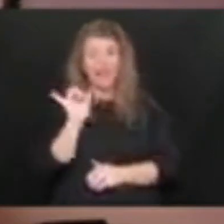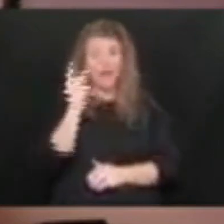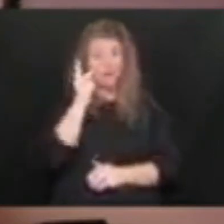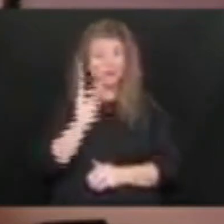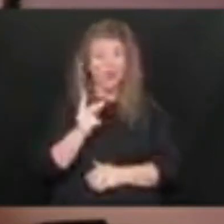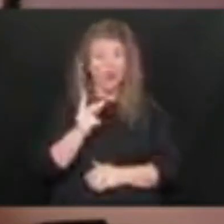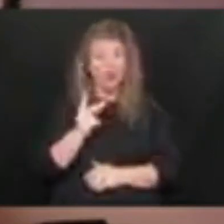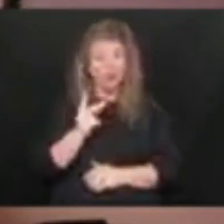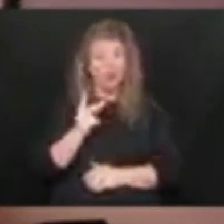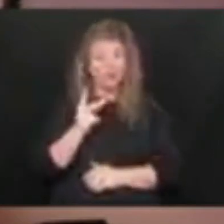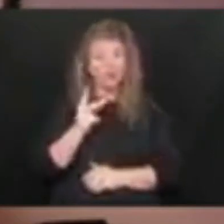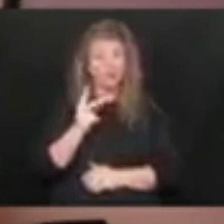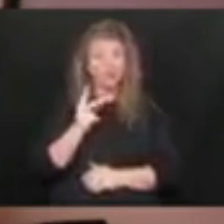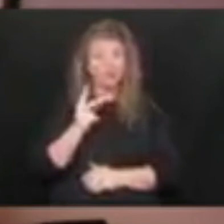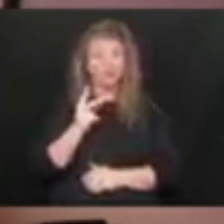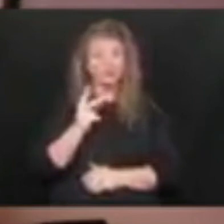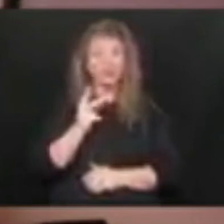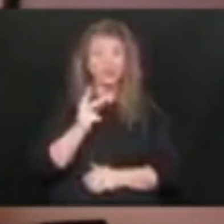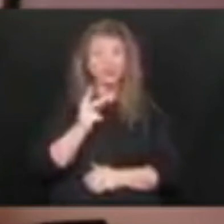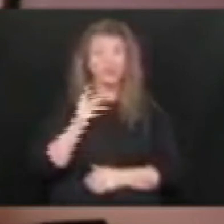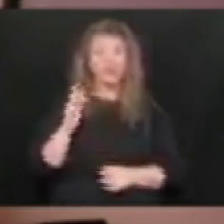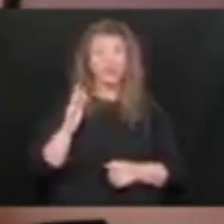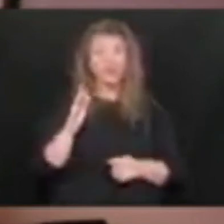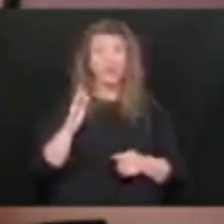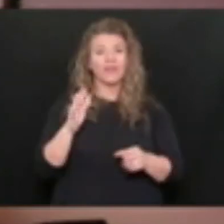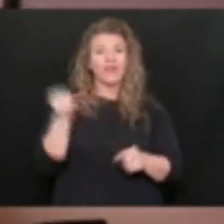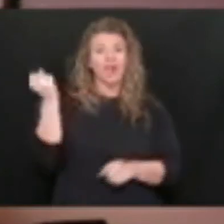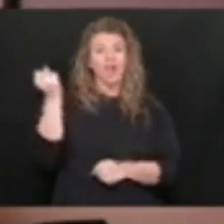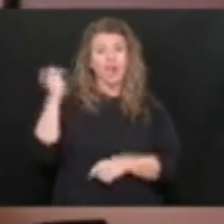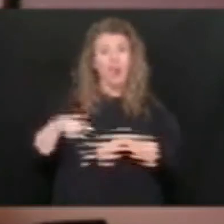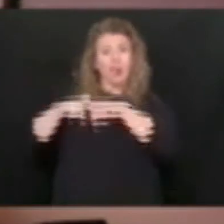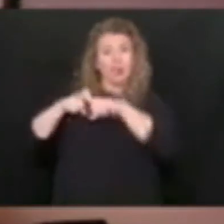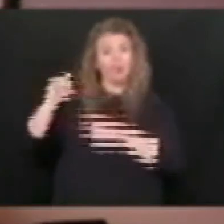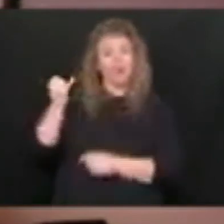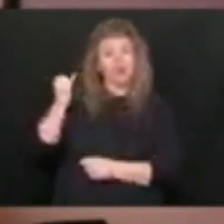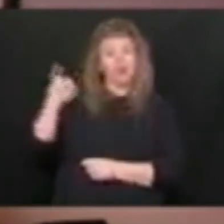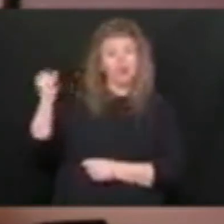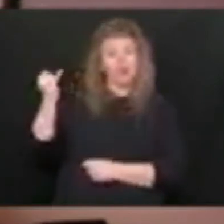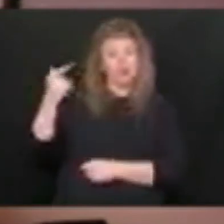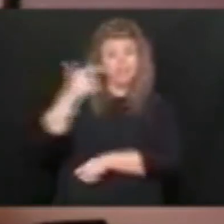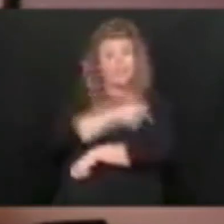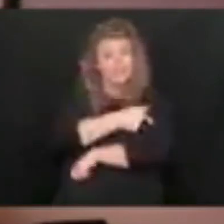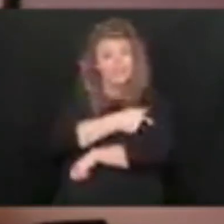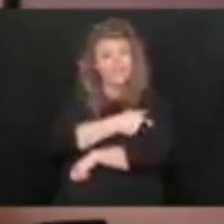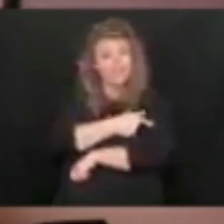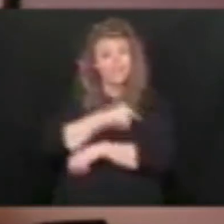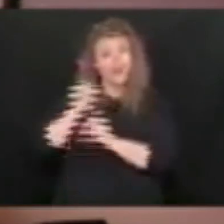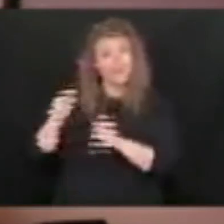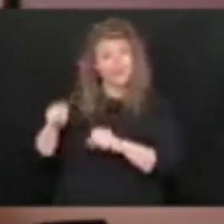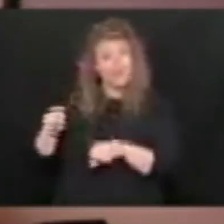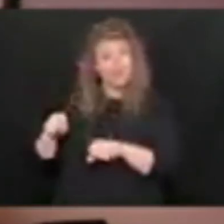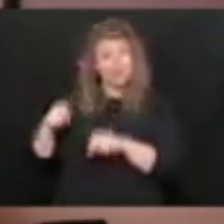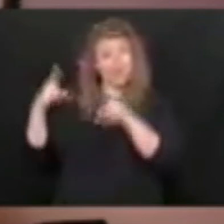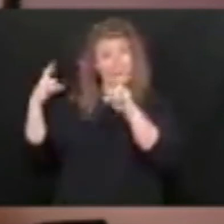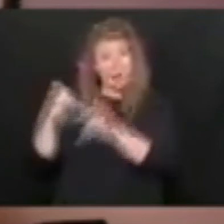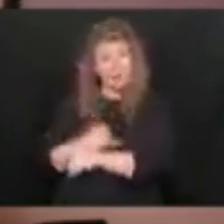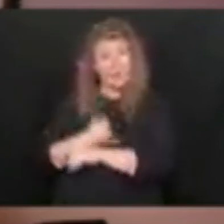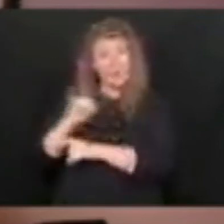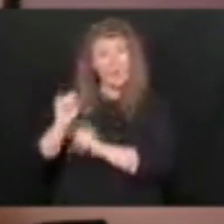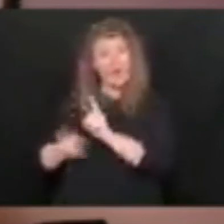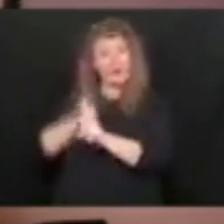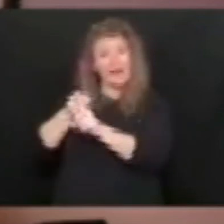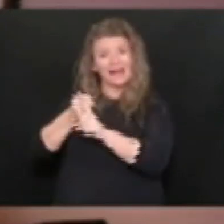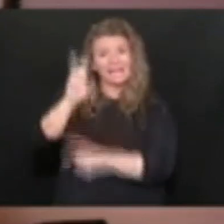with, the hold of the Johnson & Johnson vaccine for a potential complication that affected